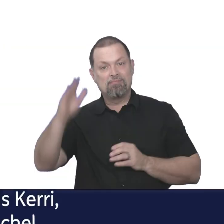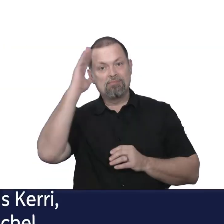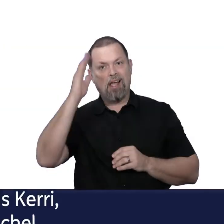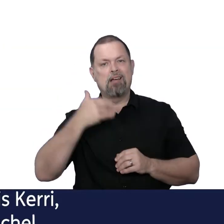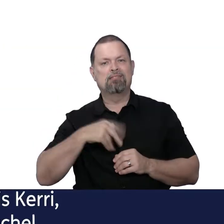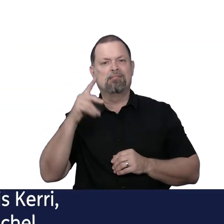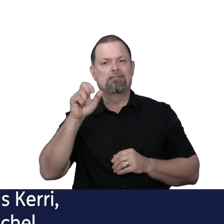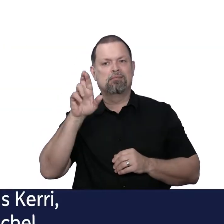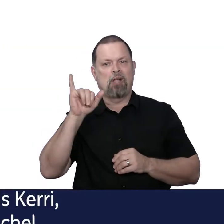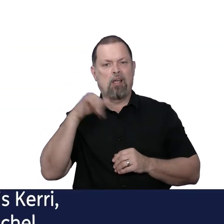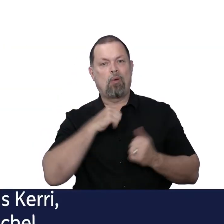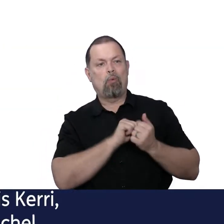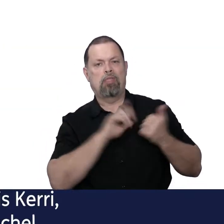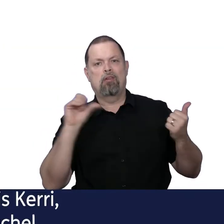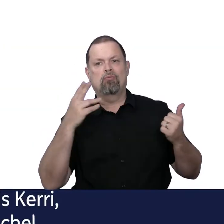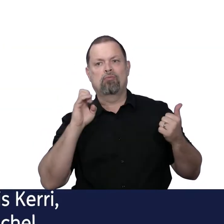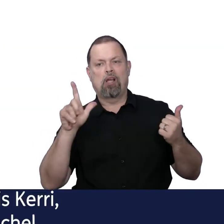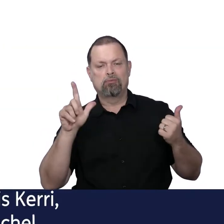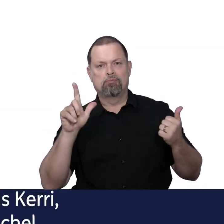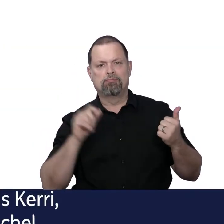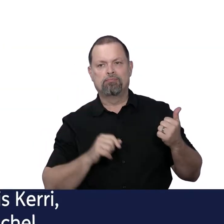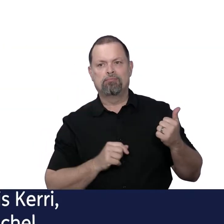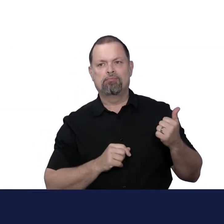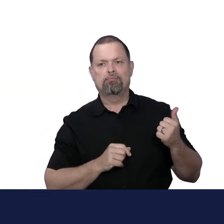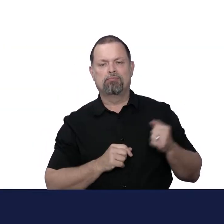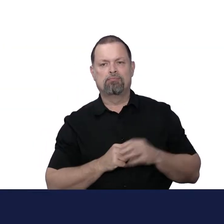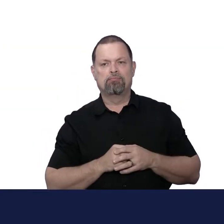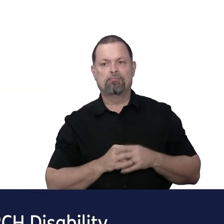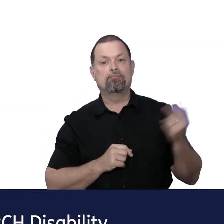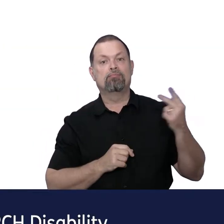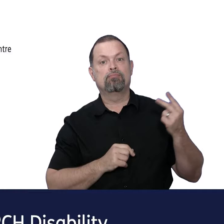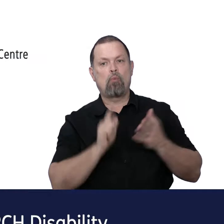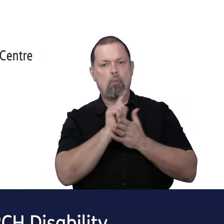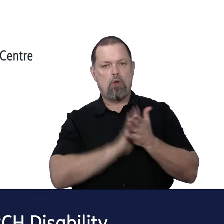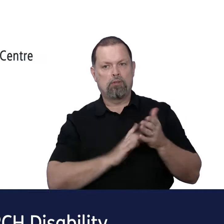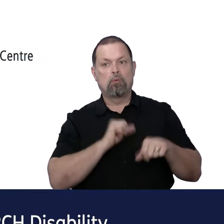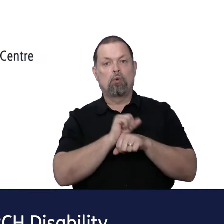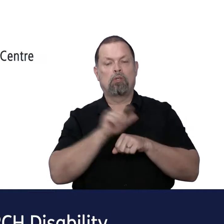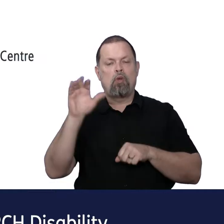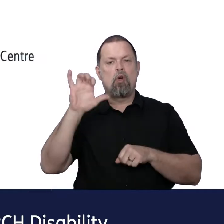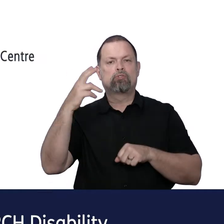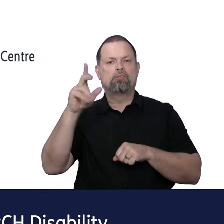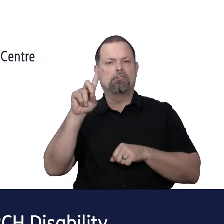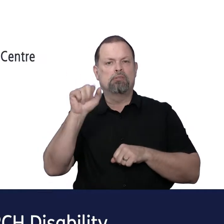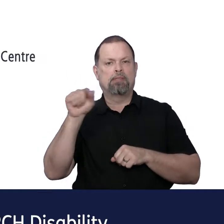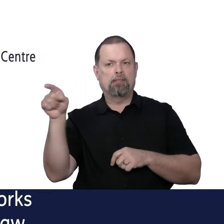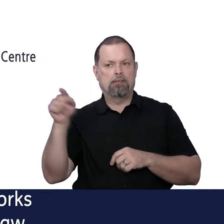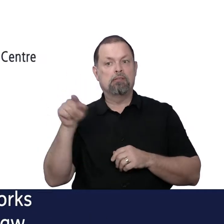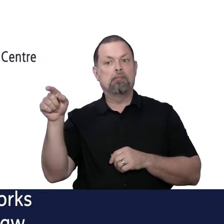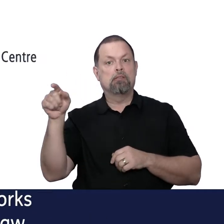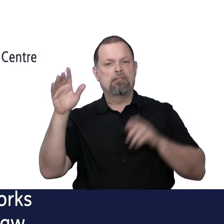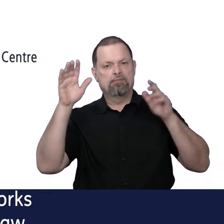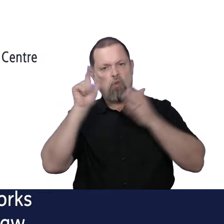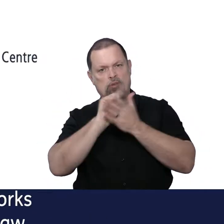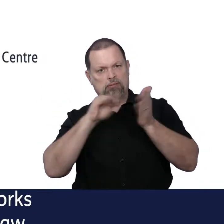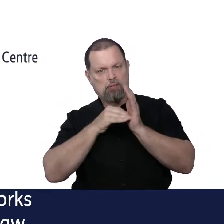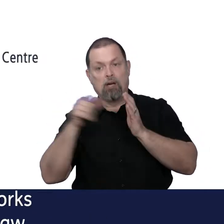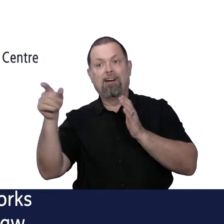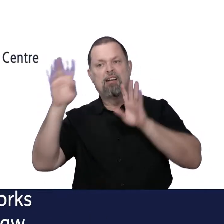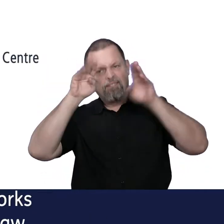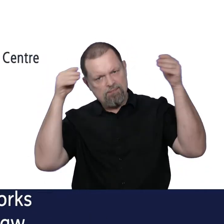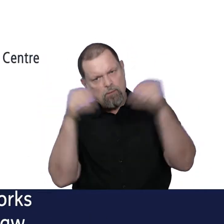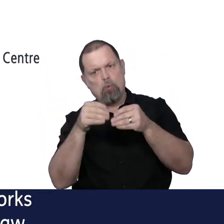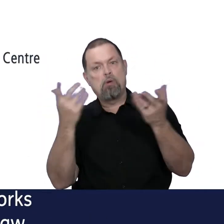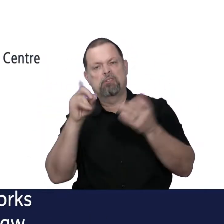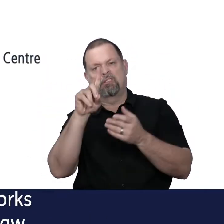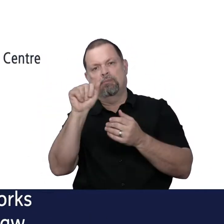Hi everyone, my name's Carrie and I'm here with Rachel. We're lawyers. We work at Arch Disability Law Center.